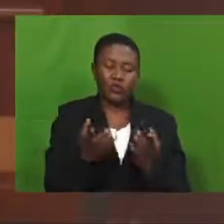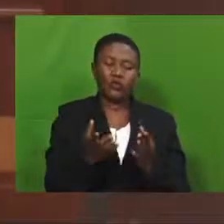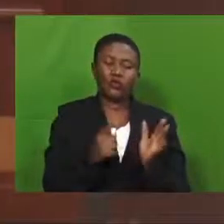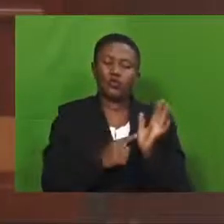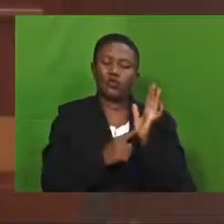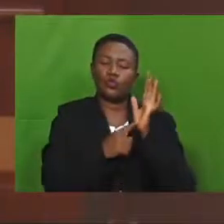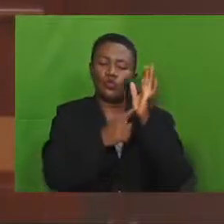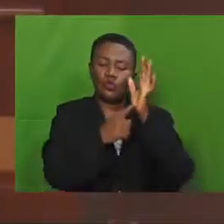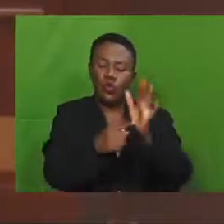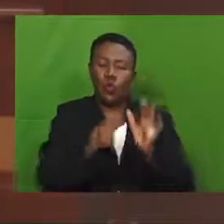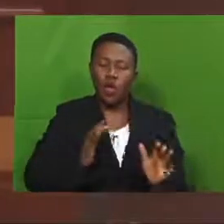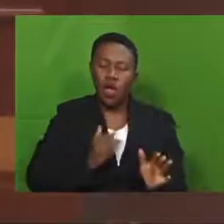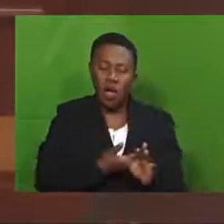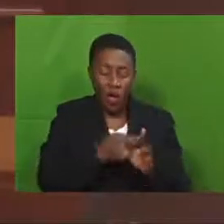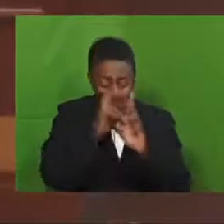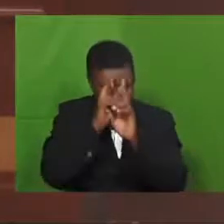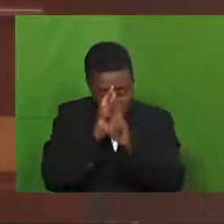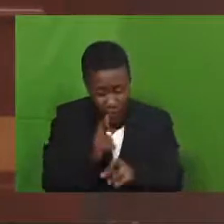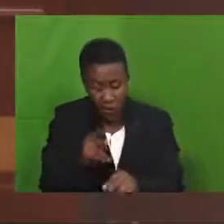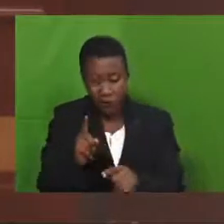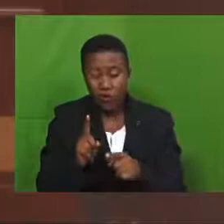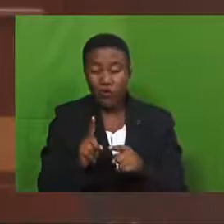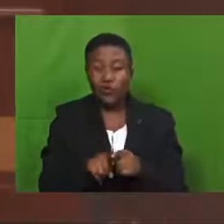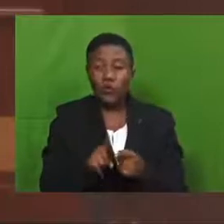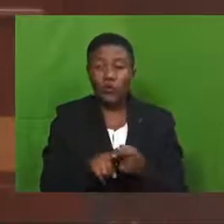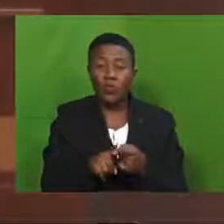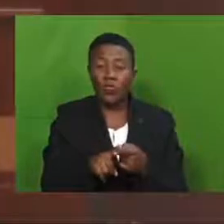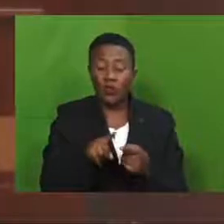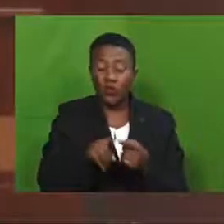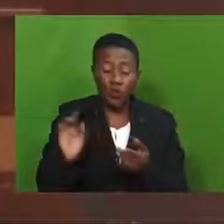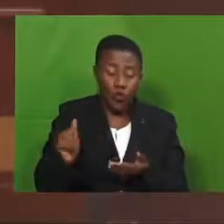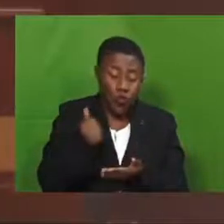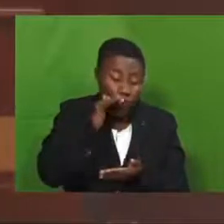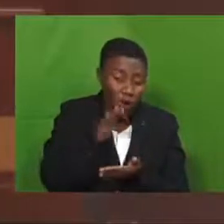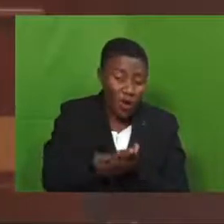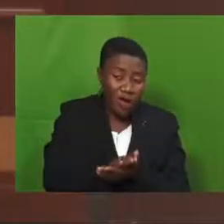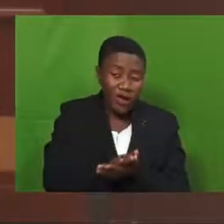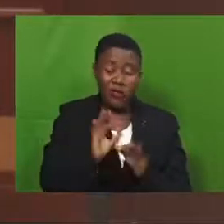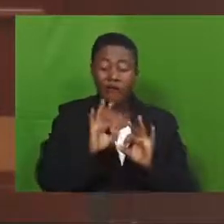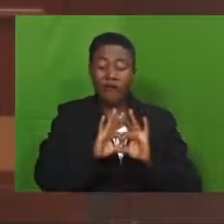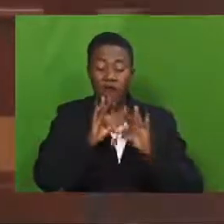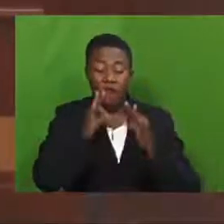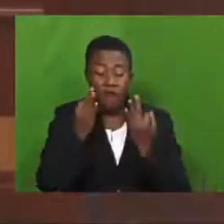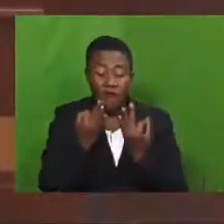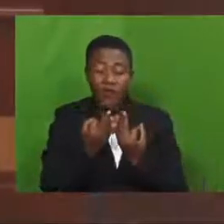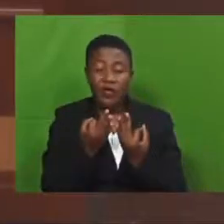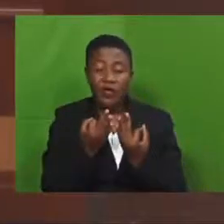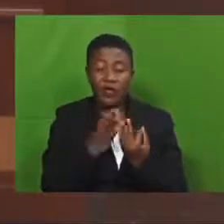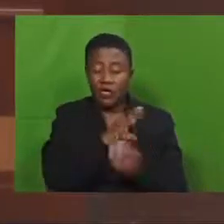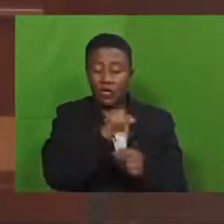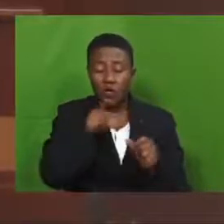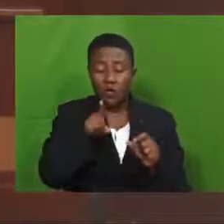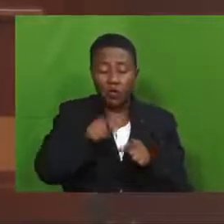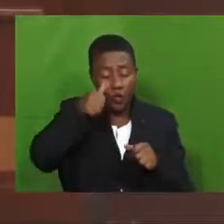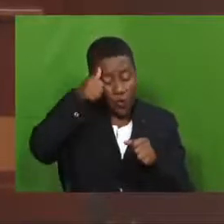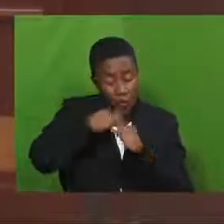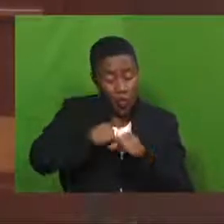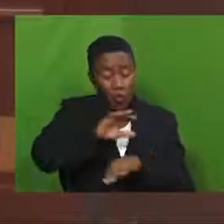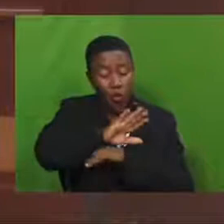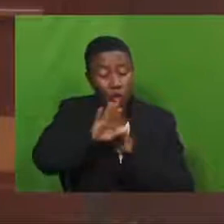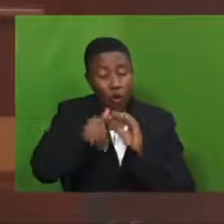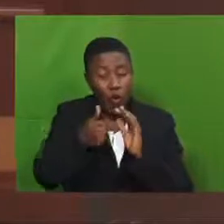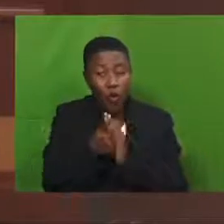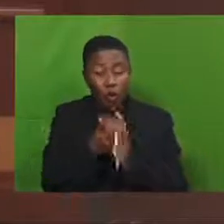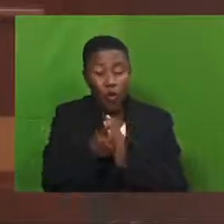profound and sincerest condolences to his wife, his family, and remind all of us, as stated in